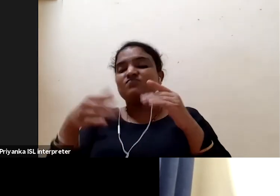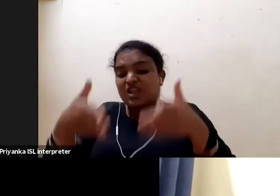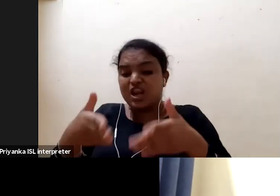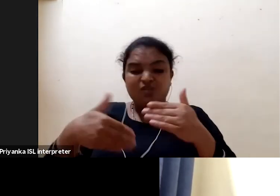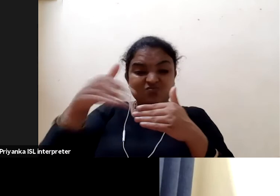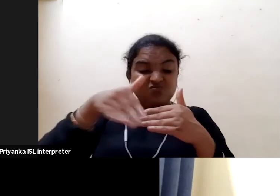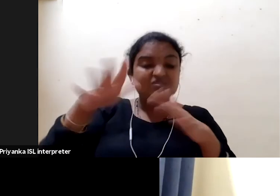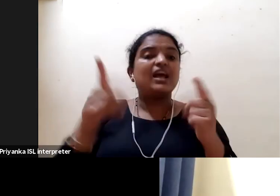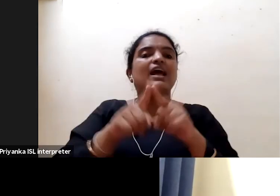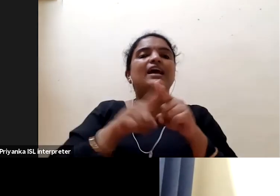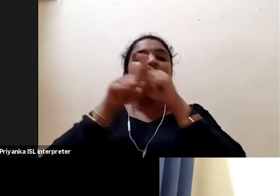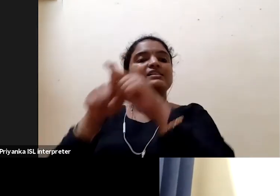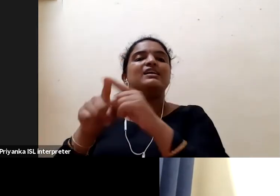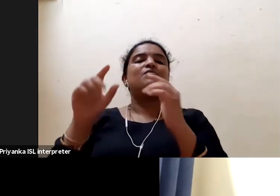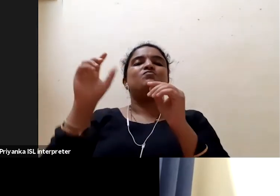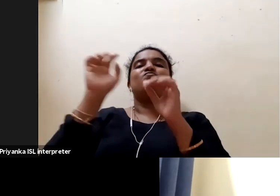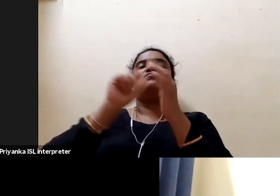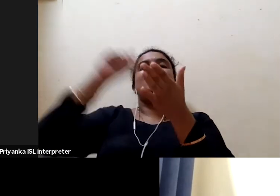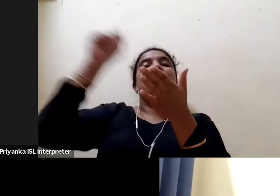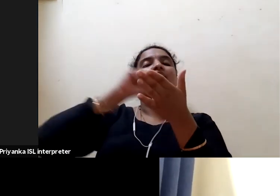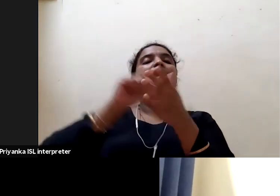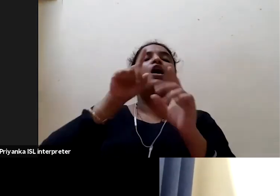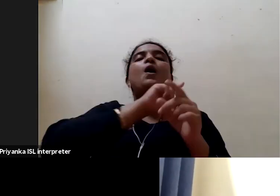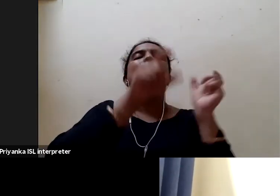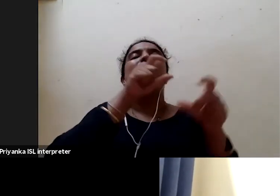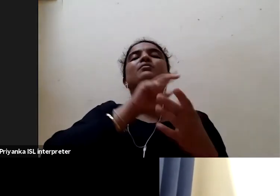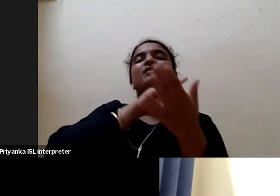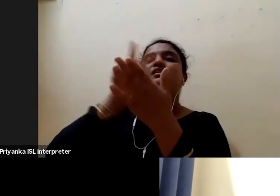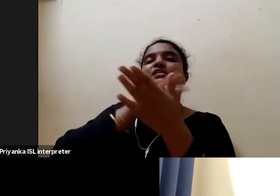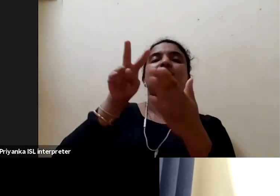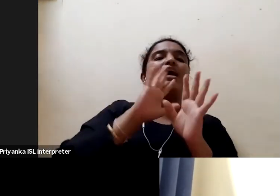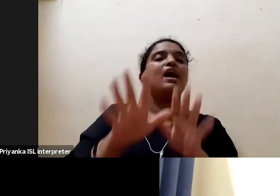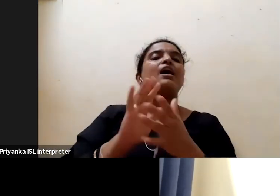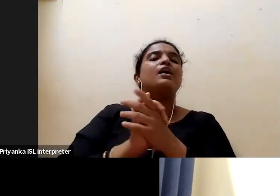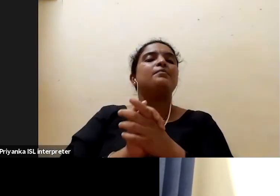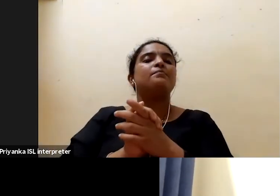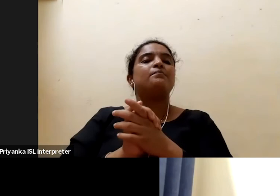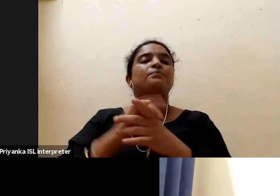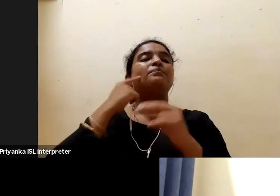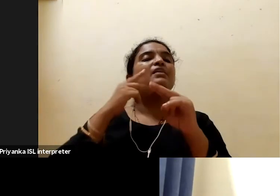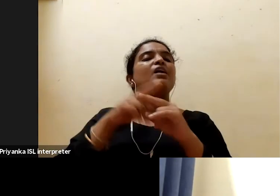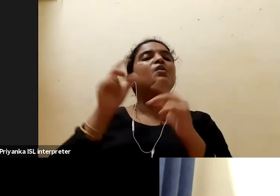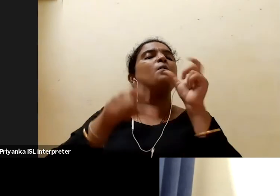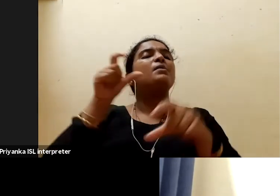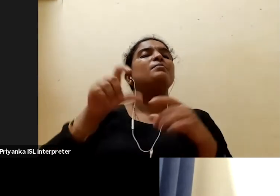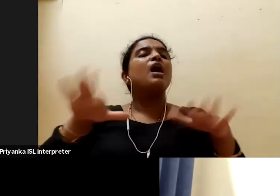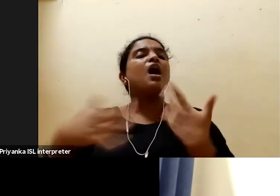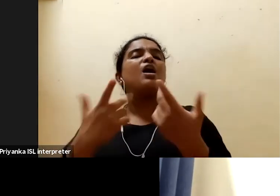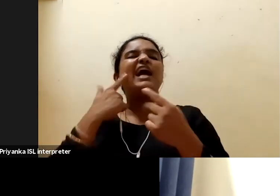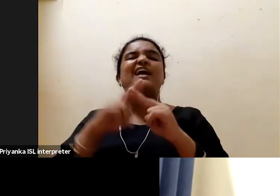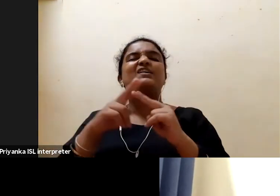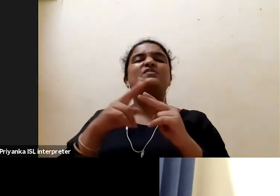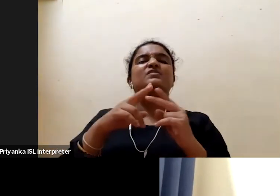etc., then definitely they will look into it. And so once you do a first few things, then it's always easier, because once you've got a